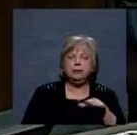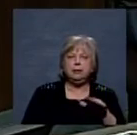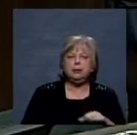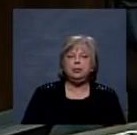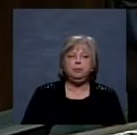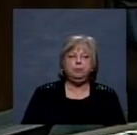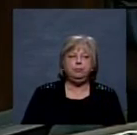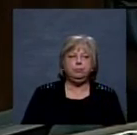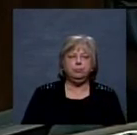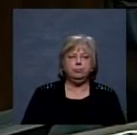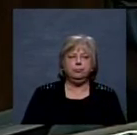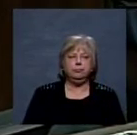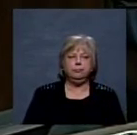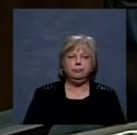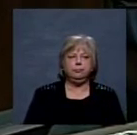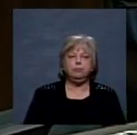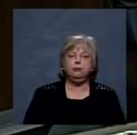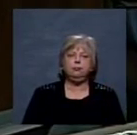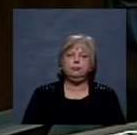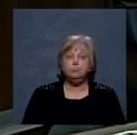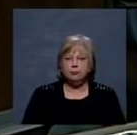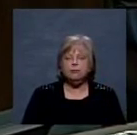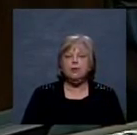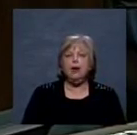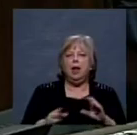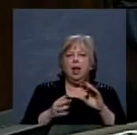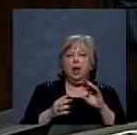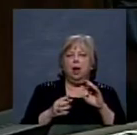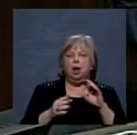there's a correlation with your decline in population with